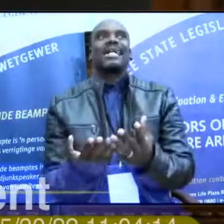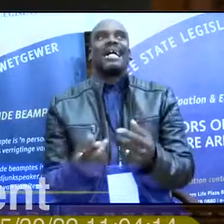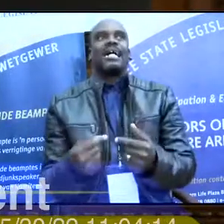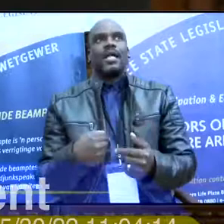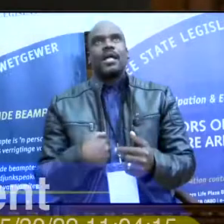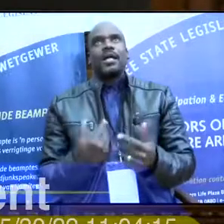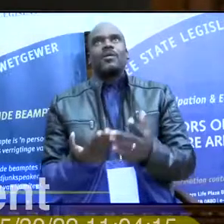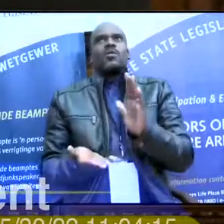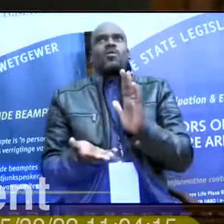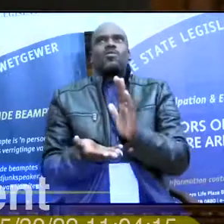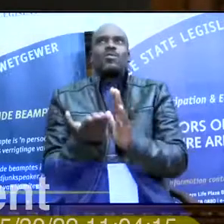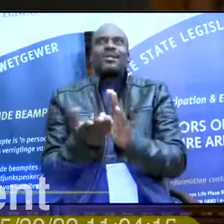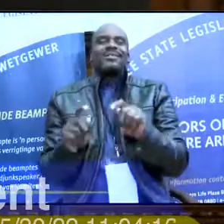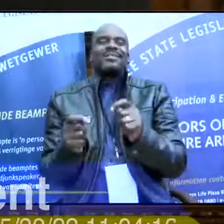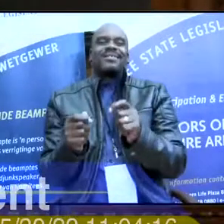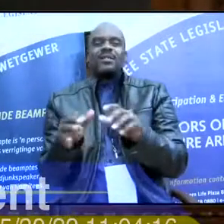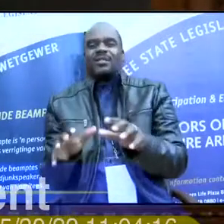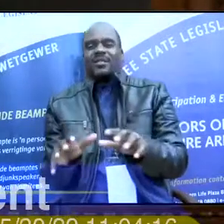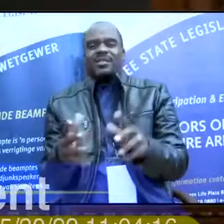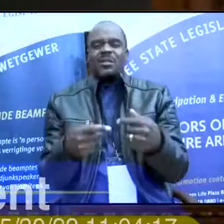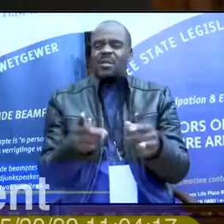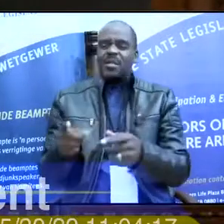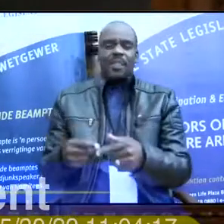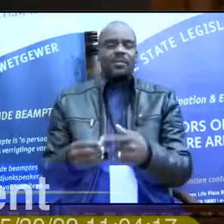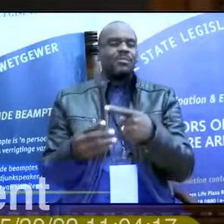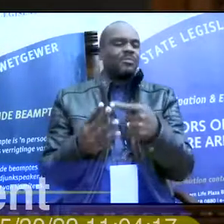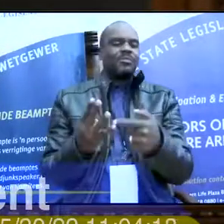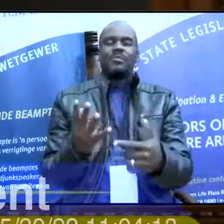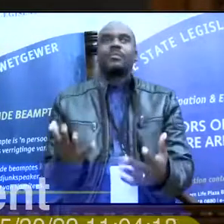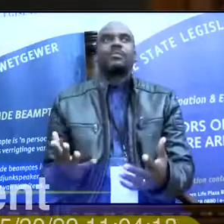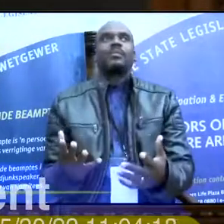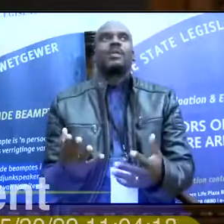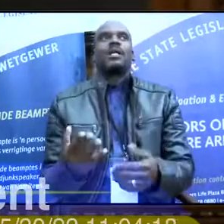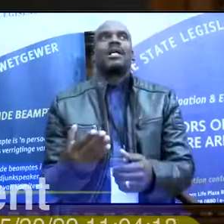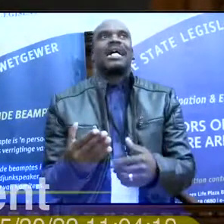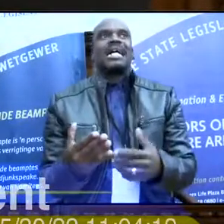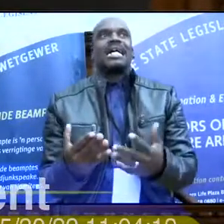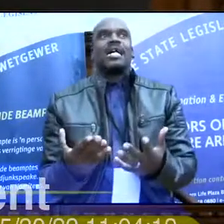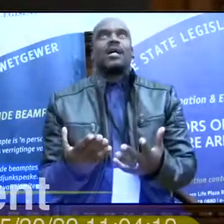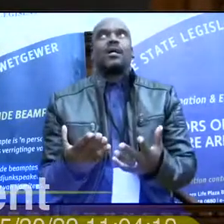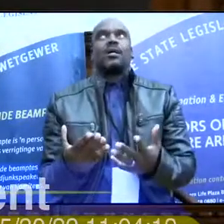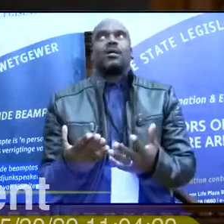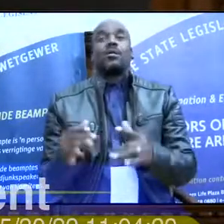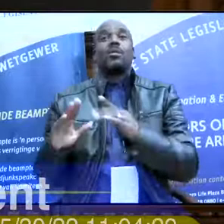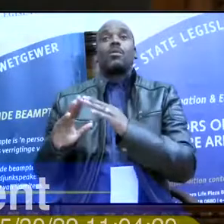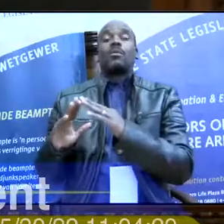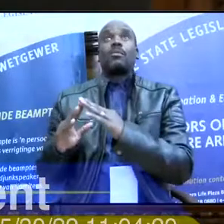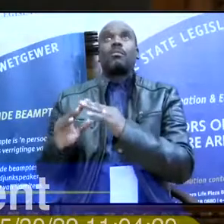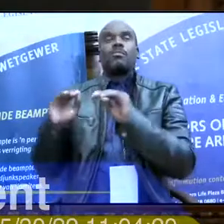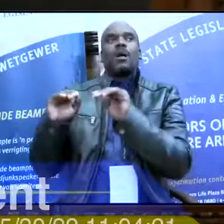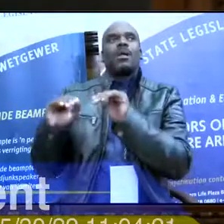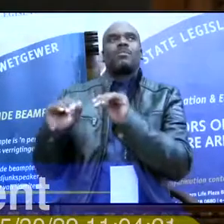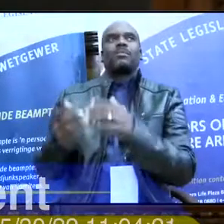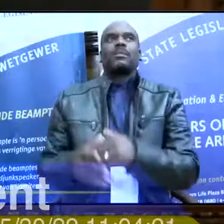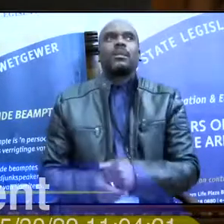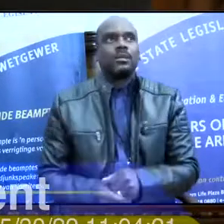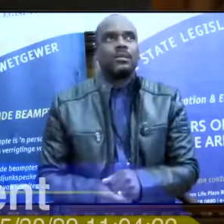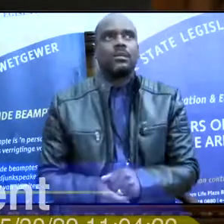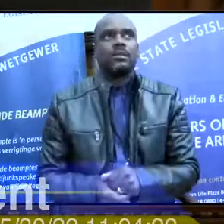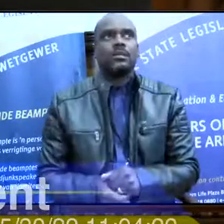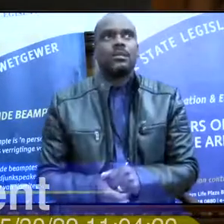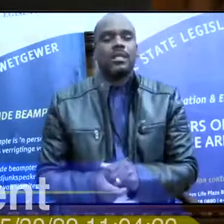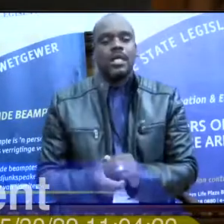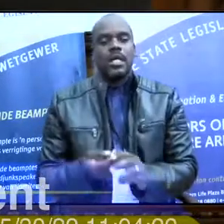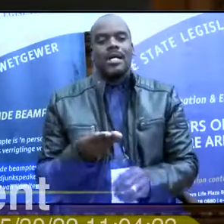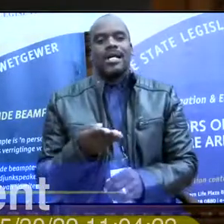inflation across advanced and emerging and developing economies and creating a tight financial and